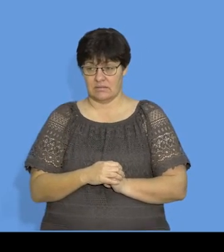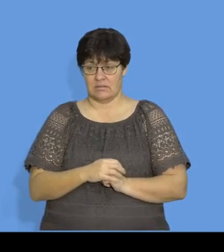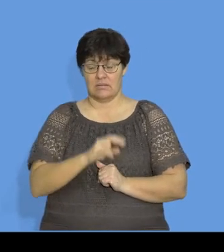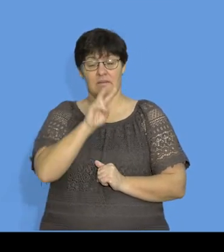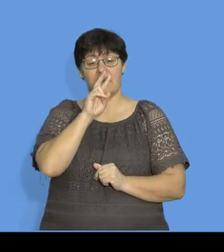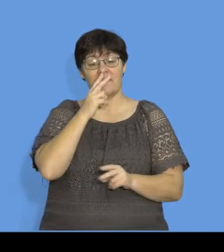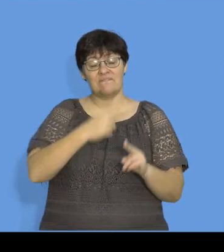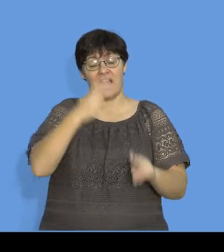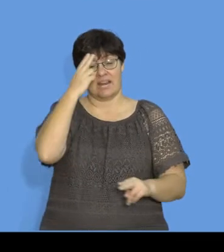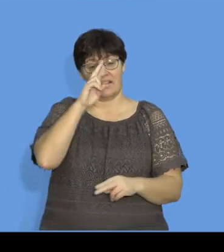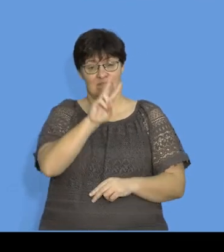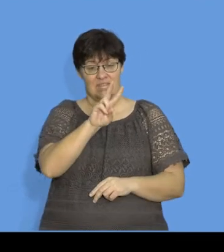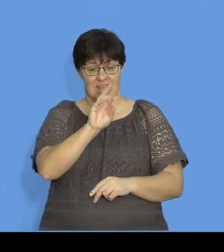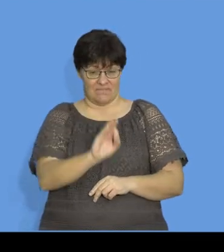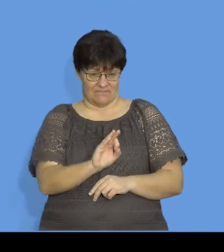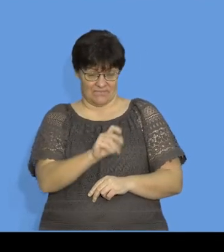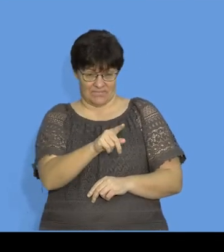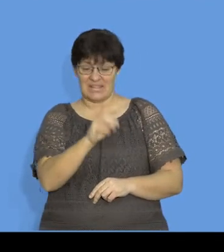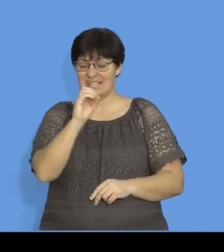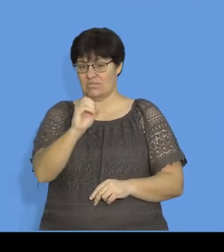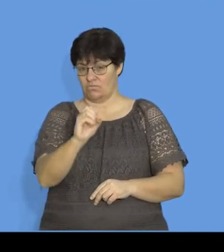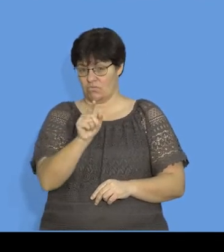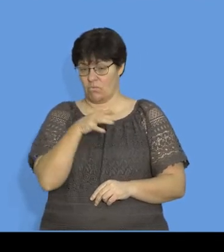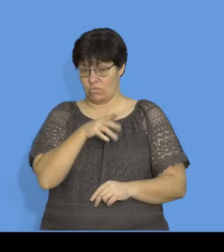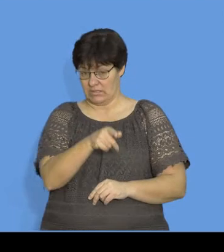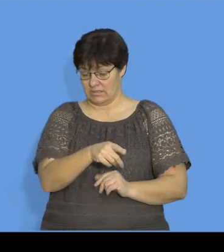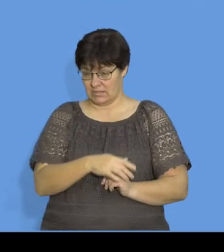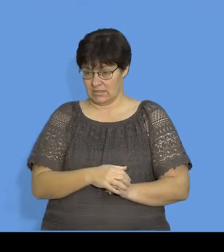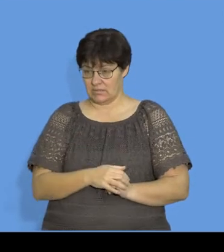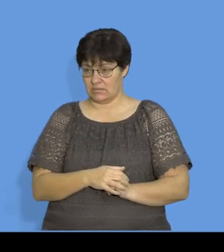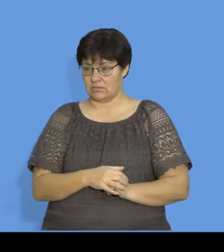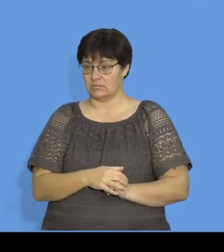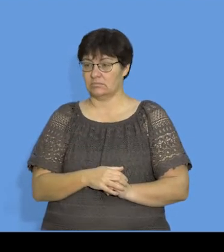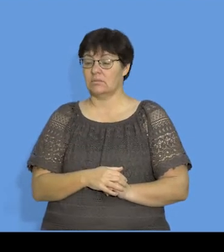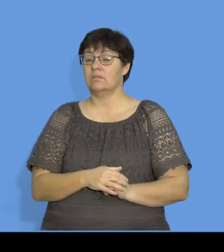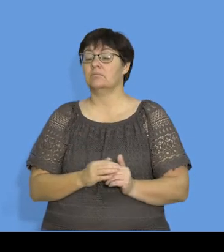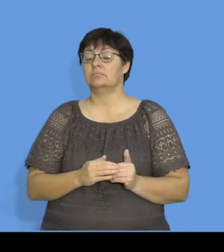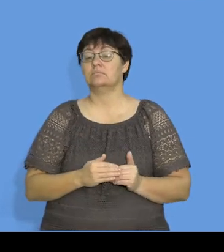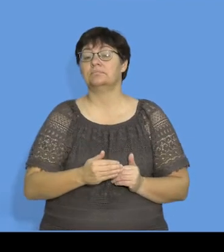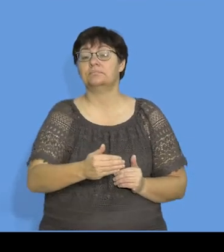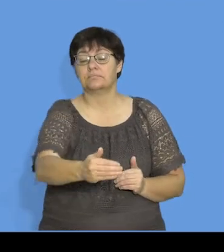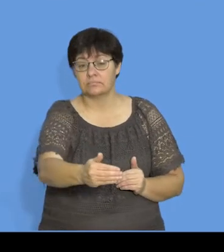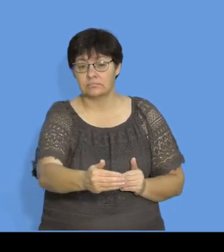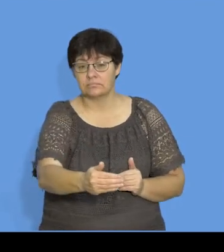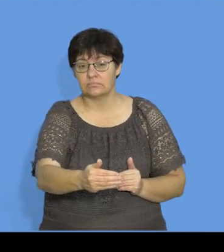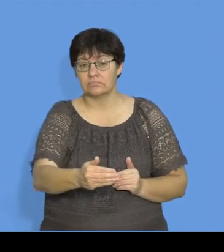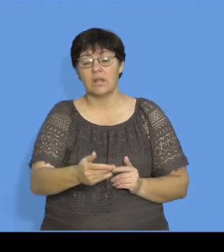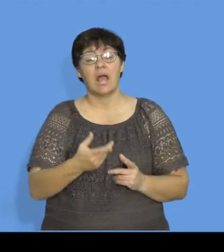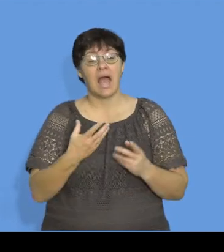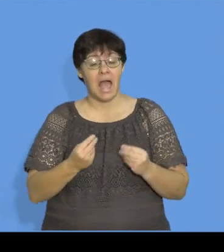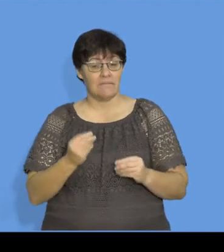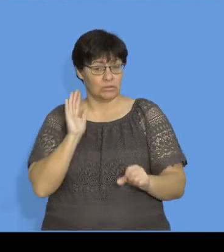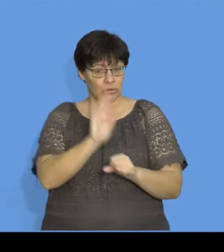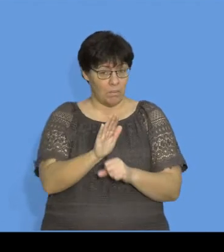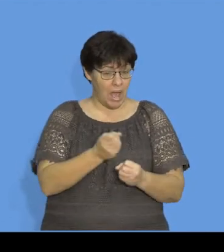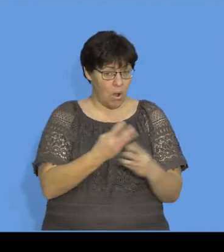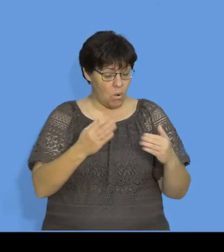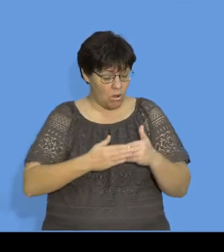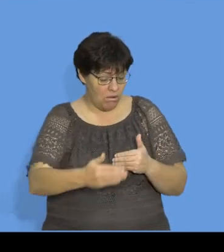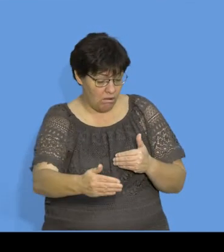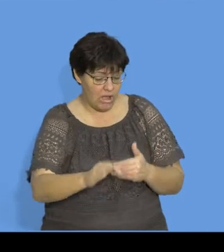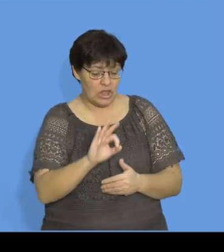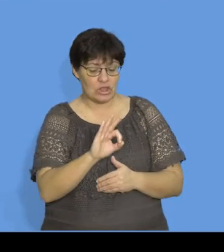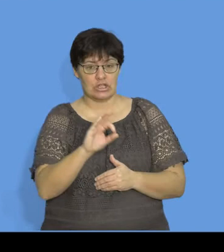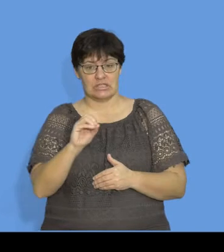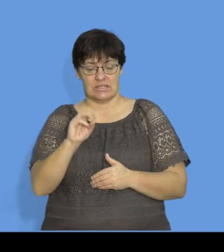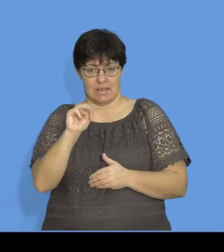the final velocity is 0, and it's got 30 meters to stop in.